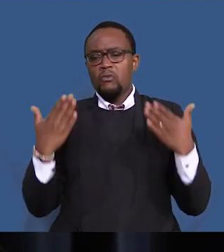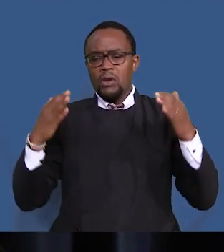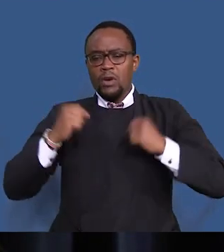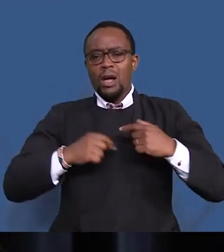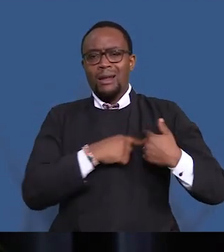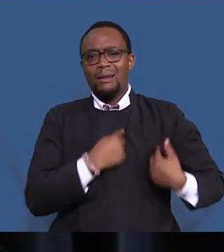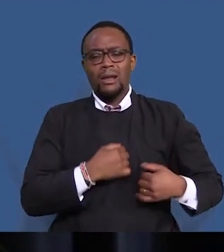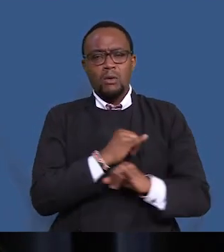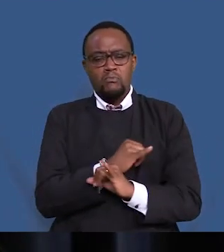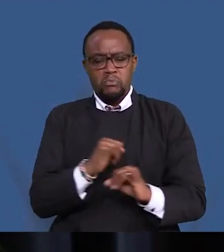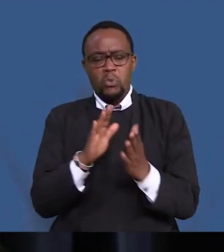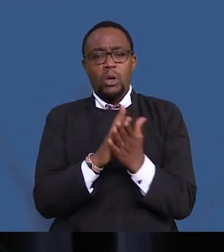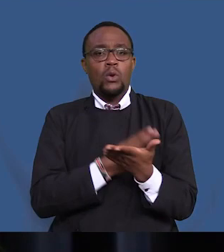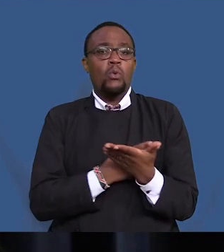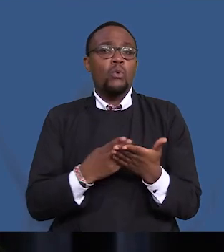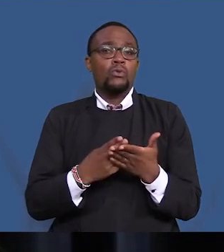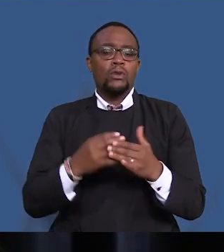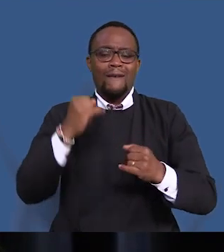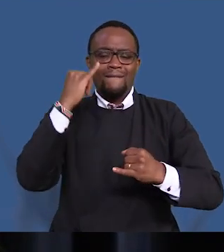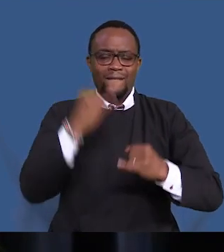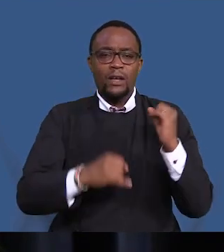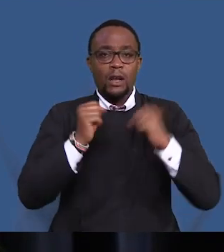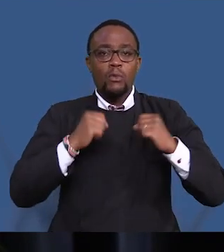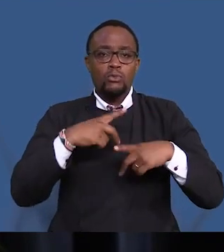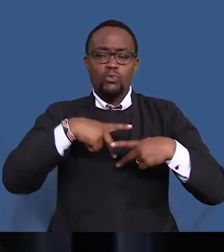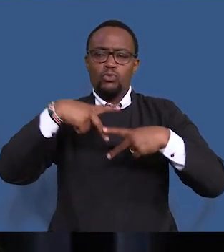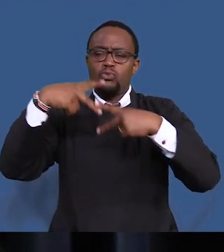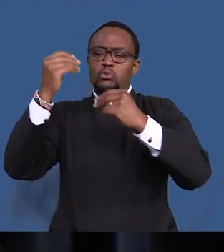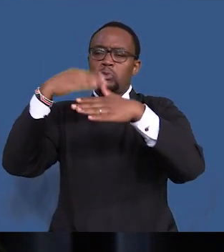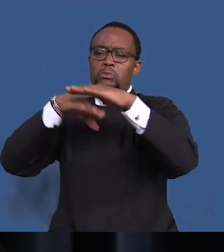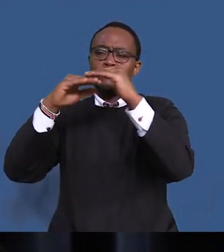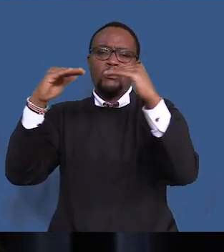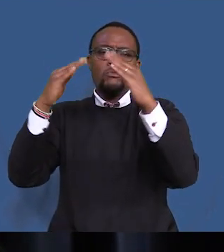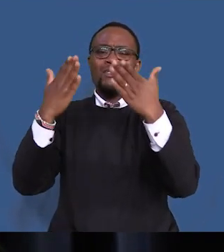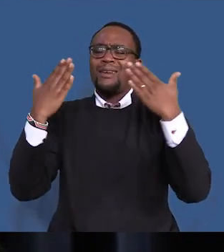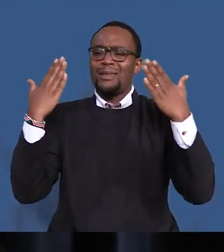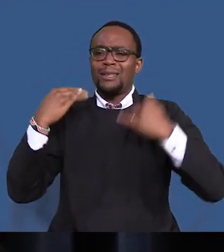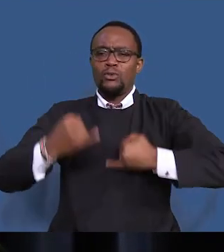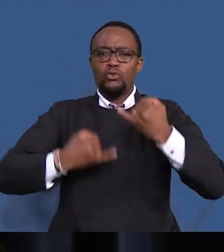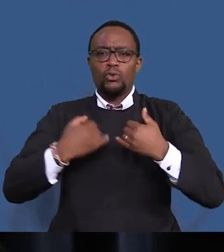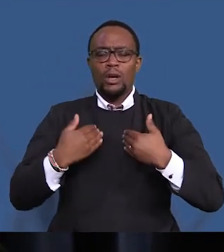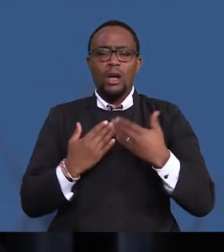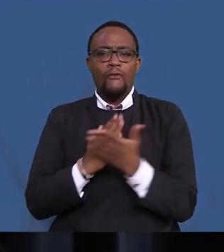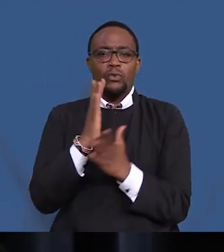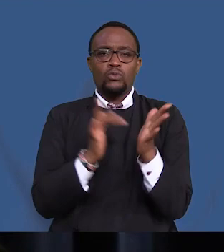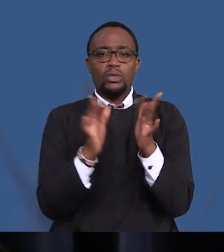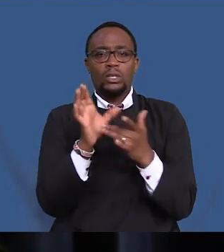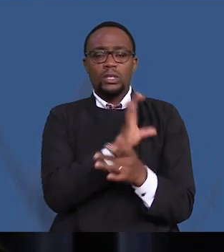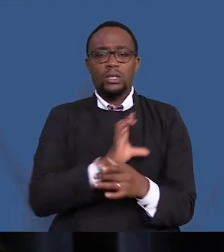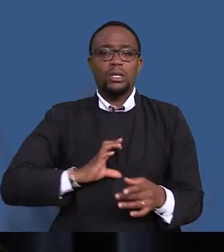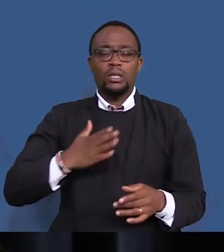pure and holy, so that at last we may come to his eternal joy through Jesus Christ our